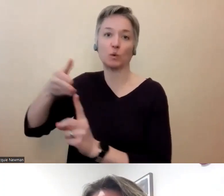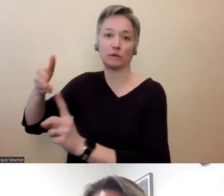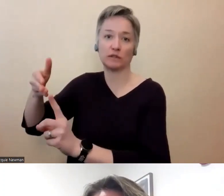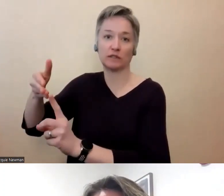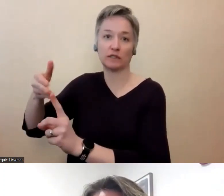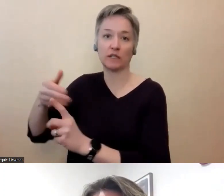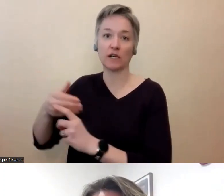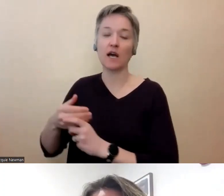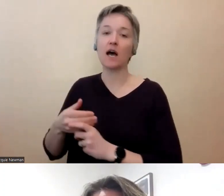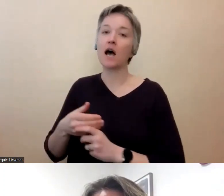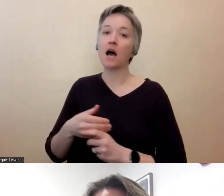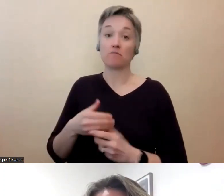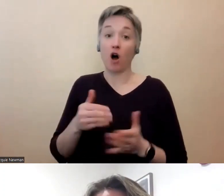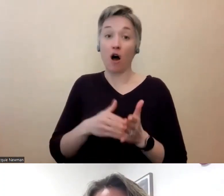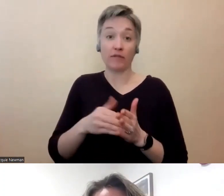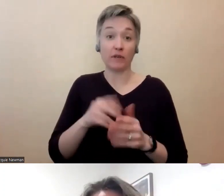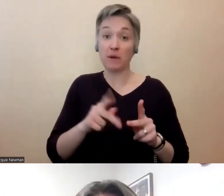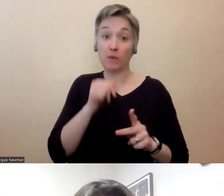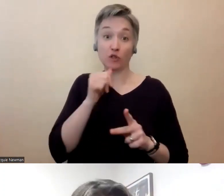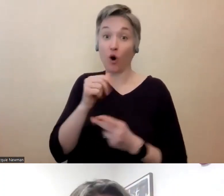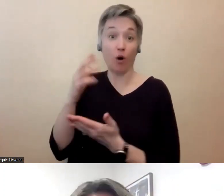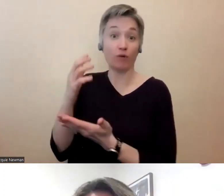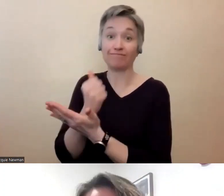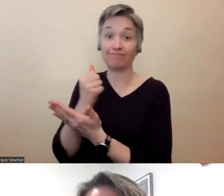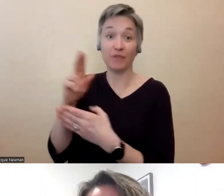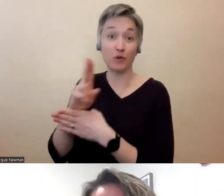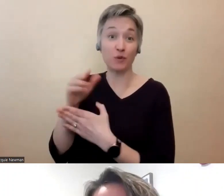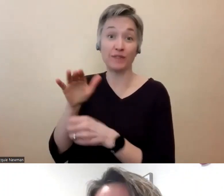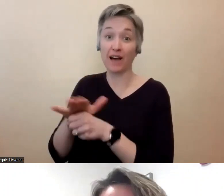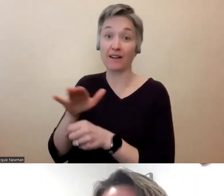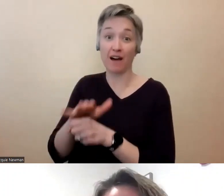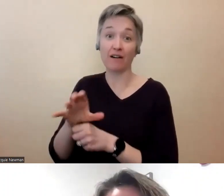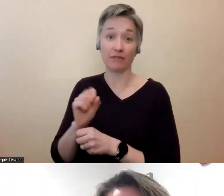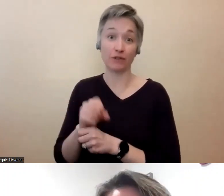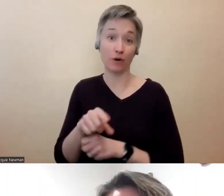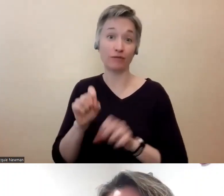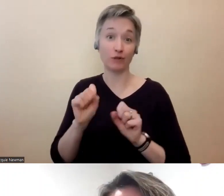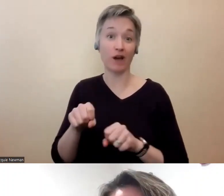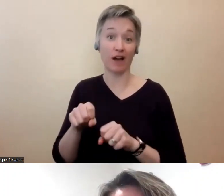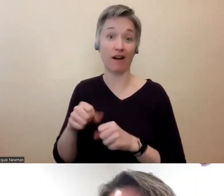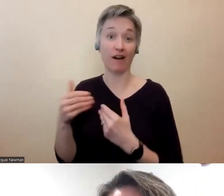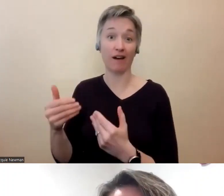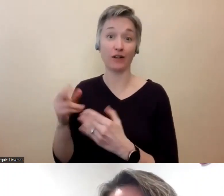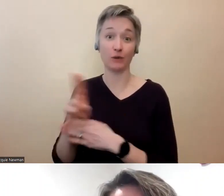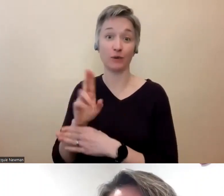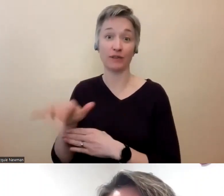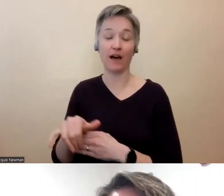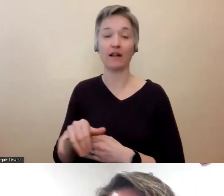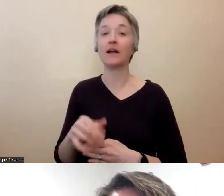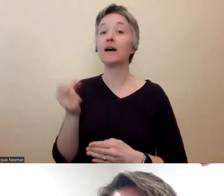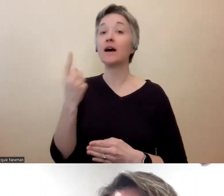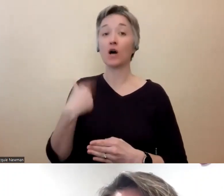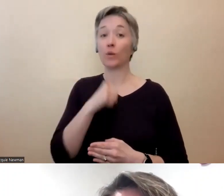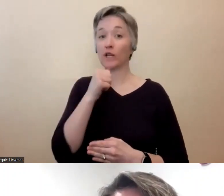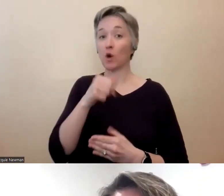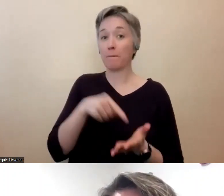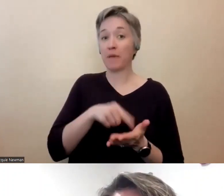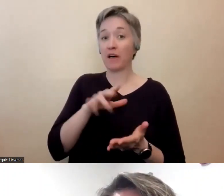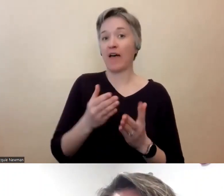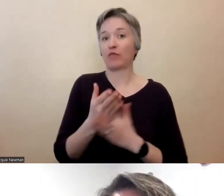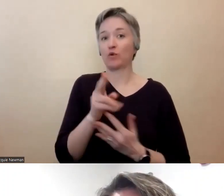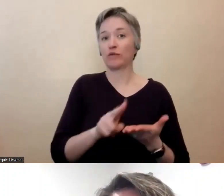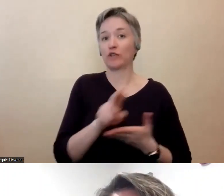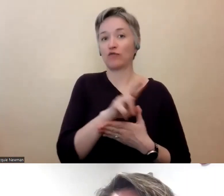advantage of enough. So definitely go that route as well. Because it's not a bill through the University of Rochester, these are